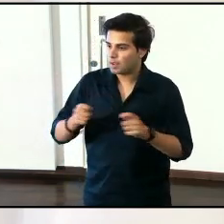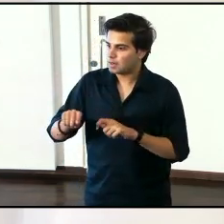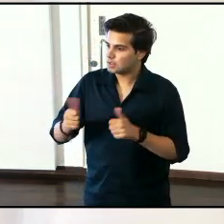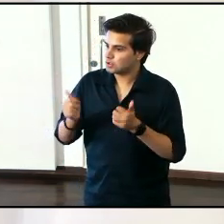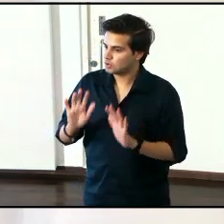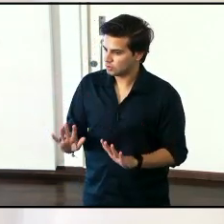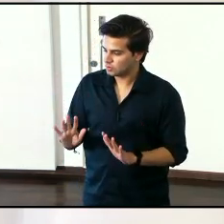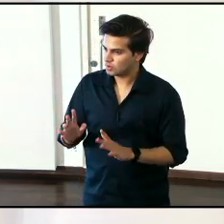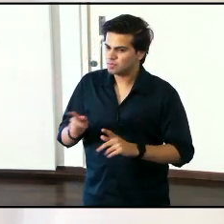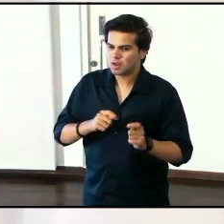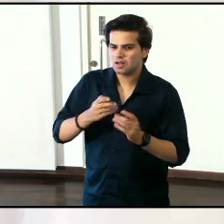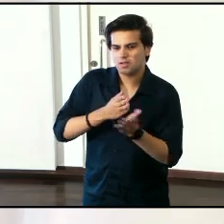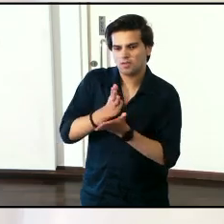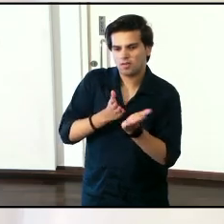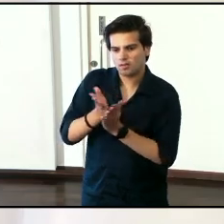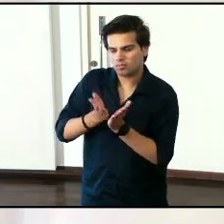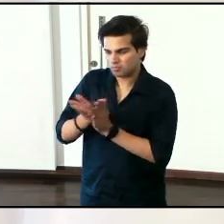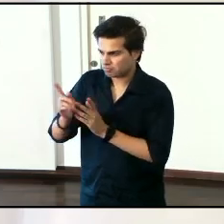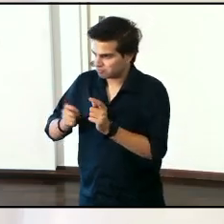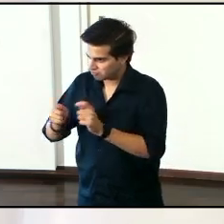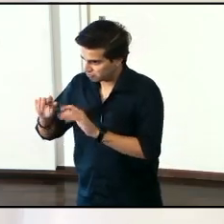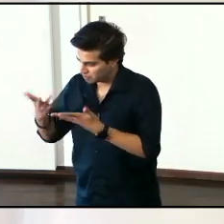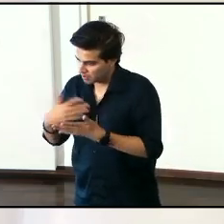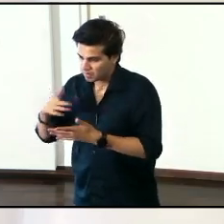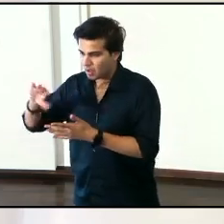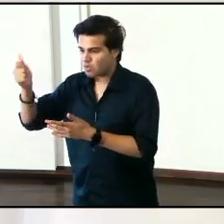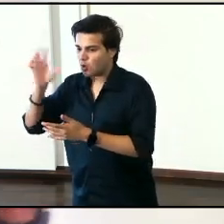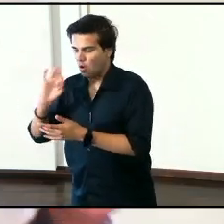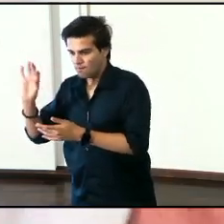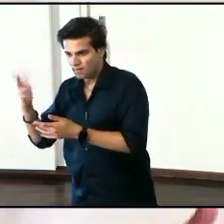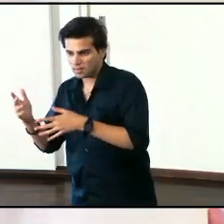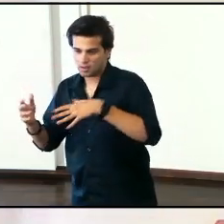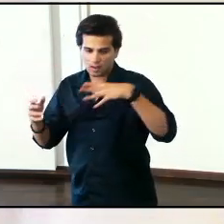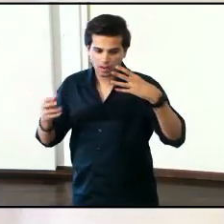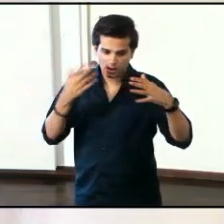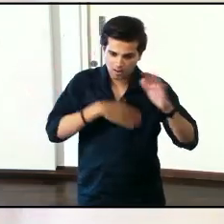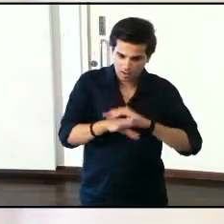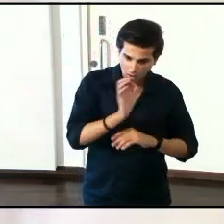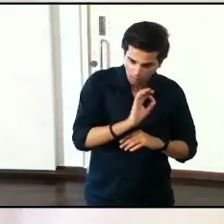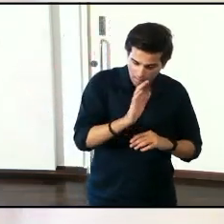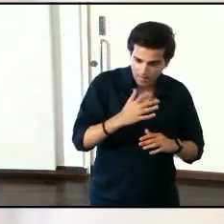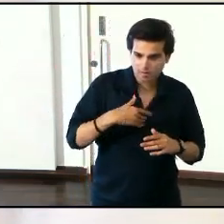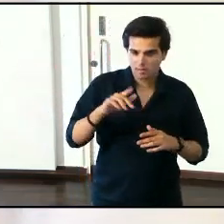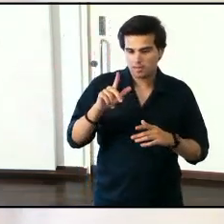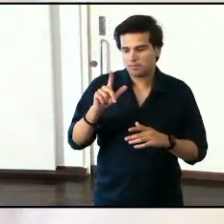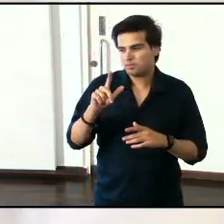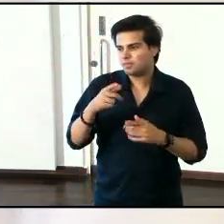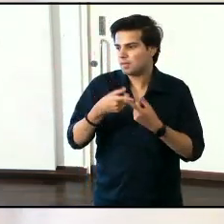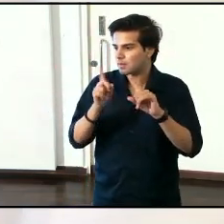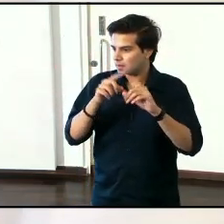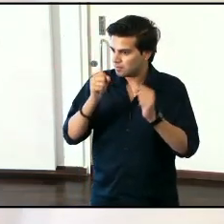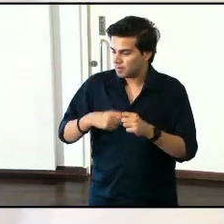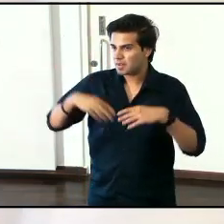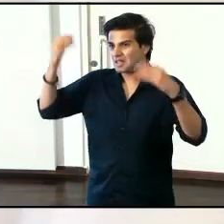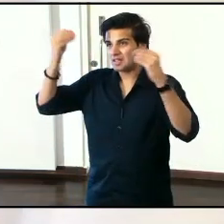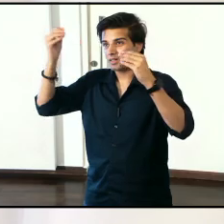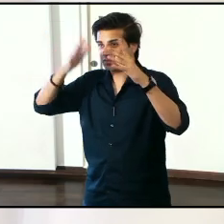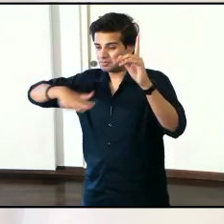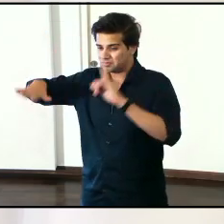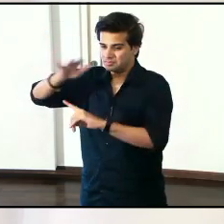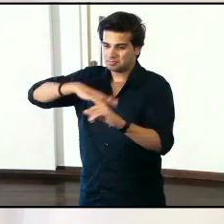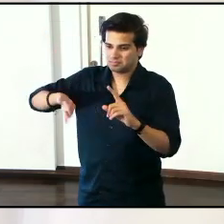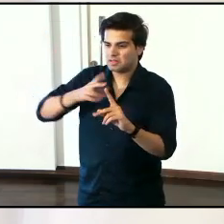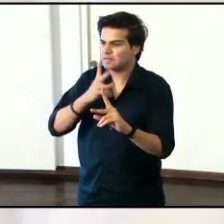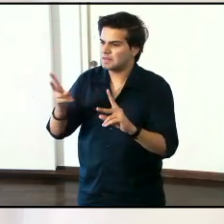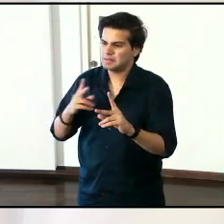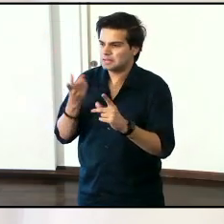these kinds of ways. It could be in somebody else's office, it could be in somebody's living room, it could be on a barsati and so on and so forth and